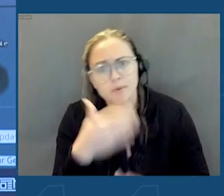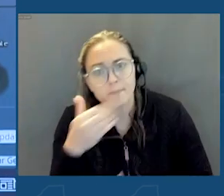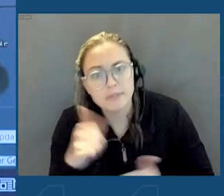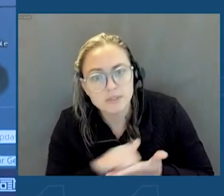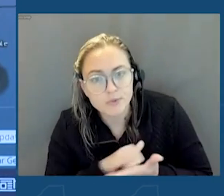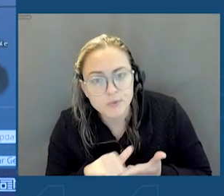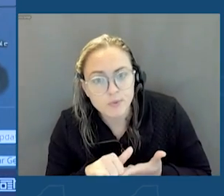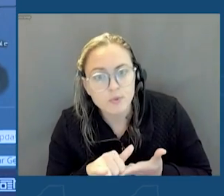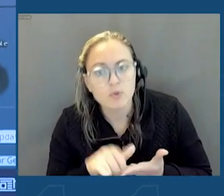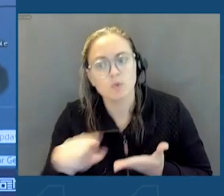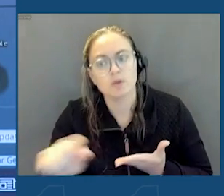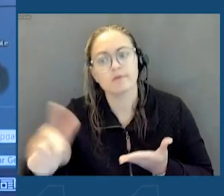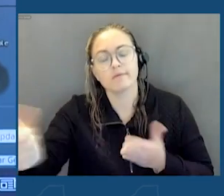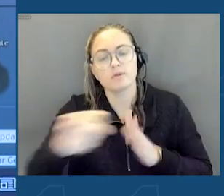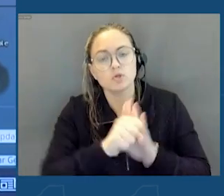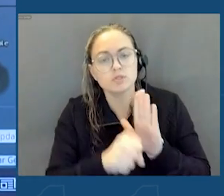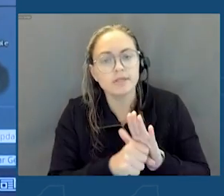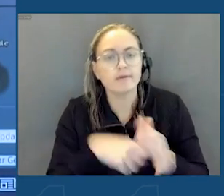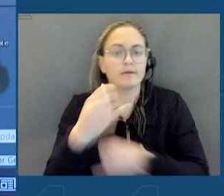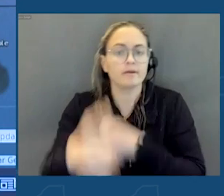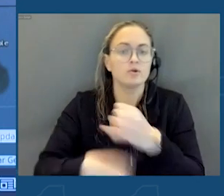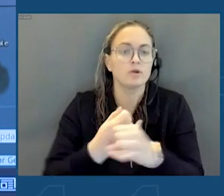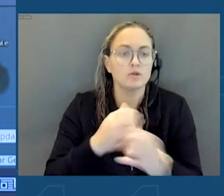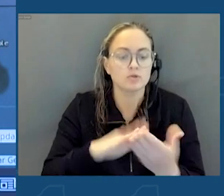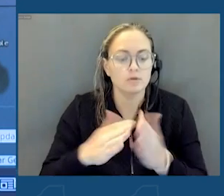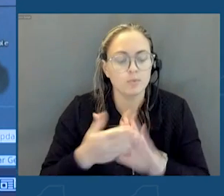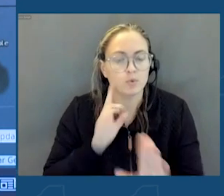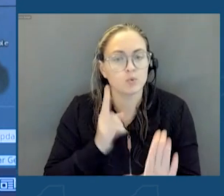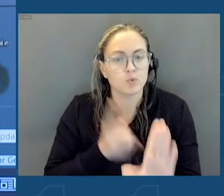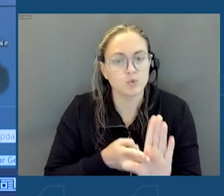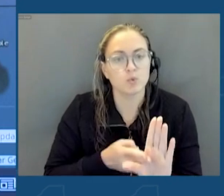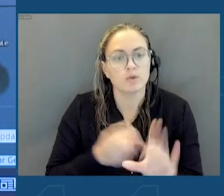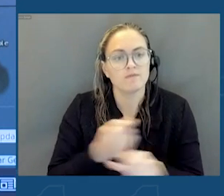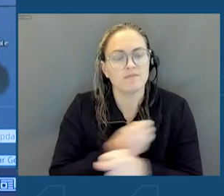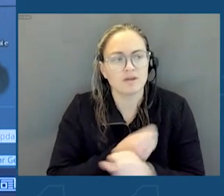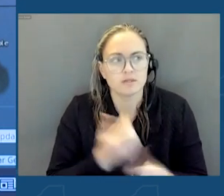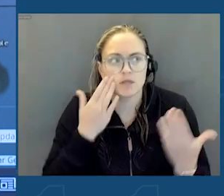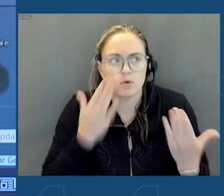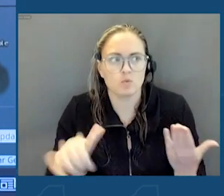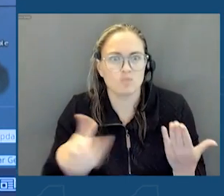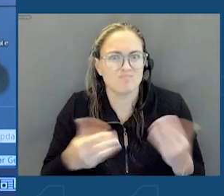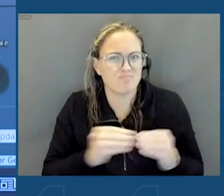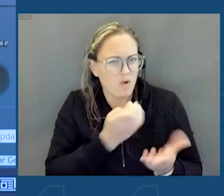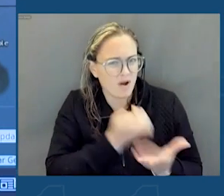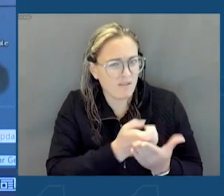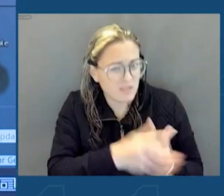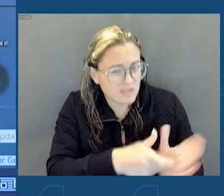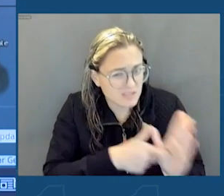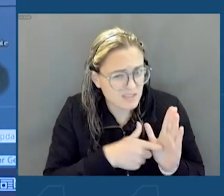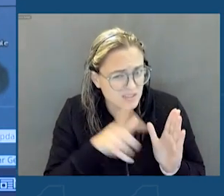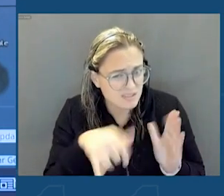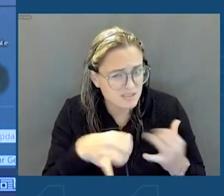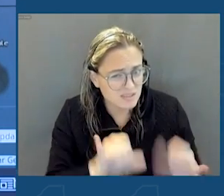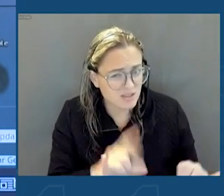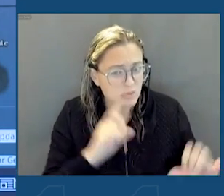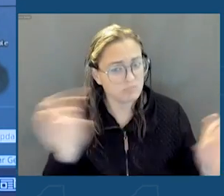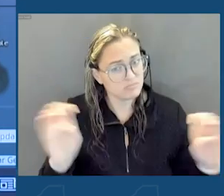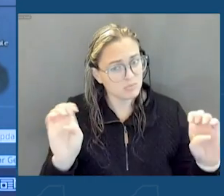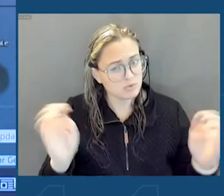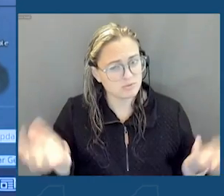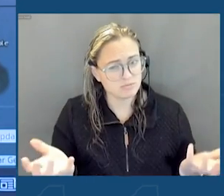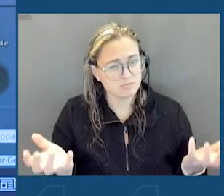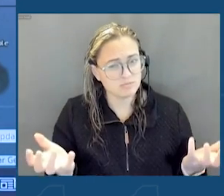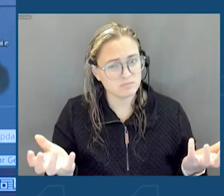also need other states and the international community to join this fight as well, because I don't know what more evidence they need that we are in a crisis with our climate right